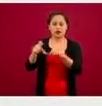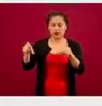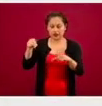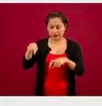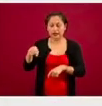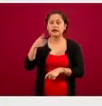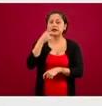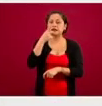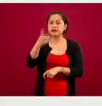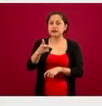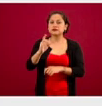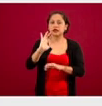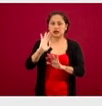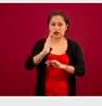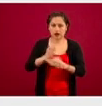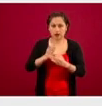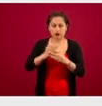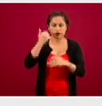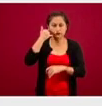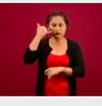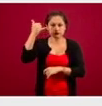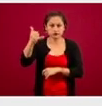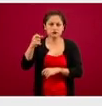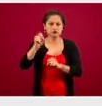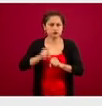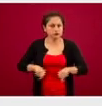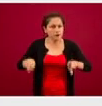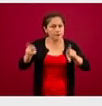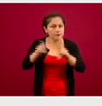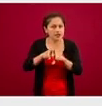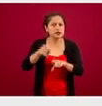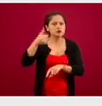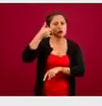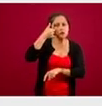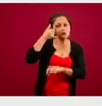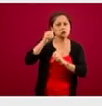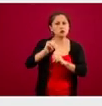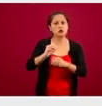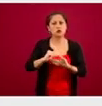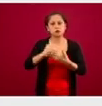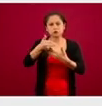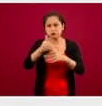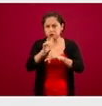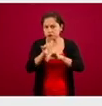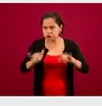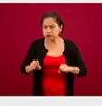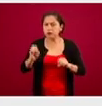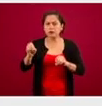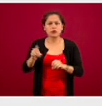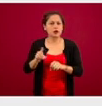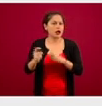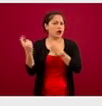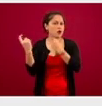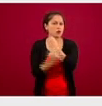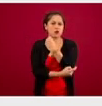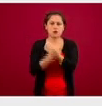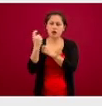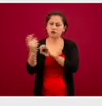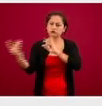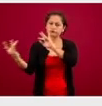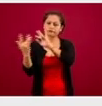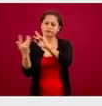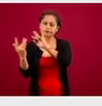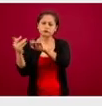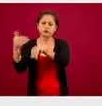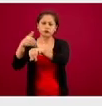If you click on the button that says Call Now, automatically your computer or your phone, if you're looking at your